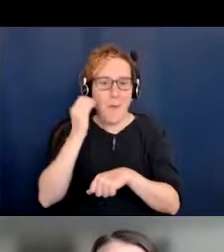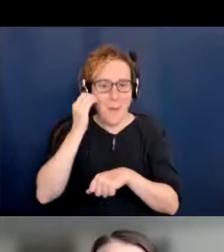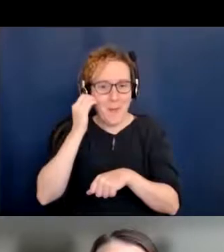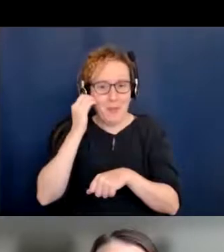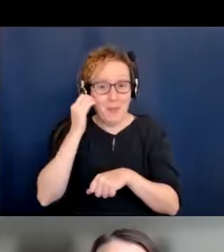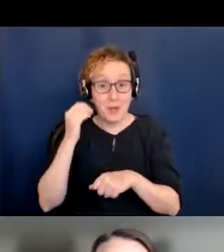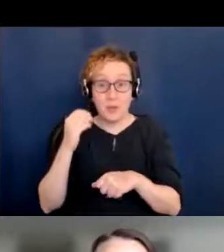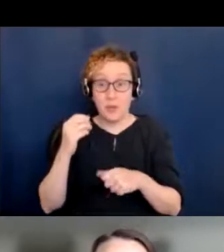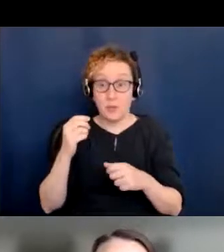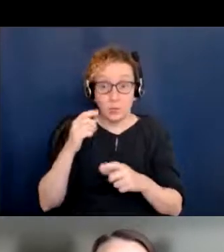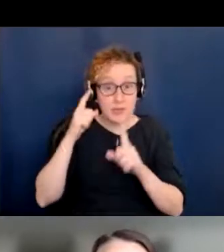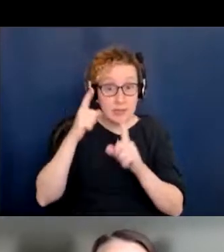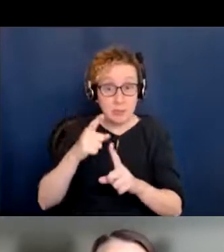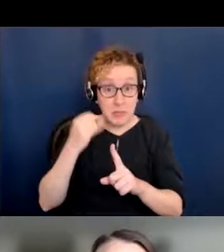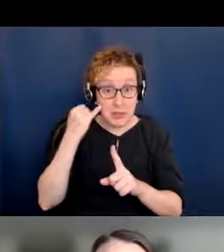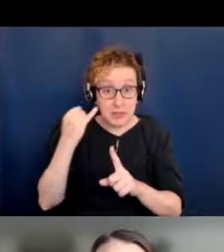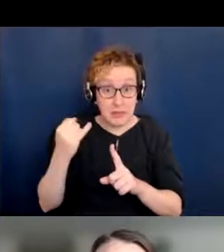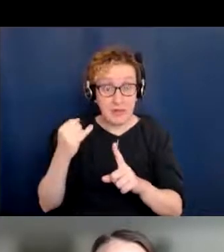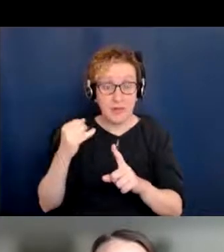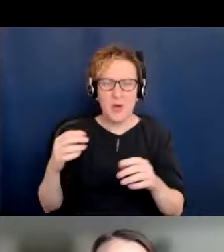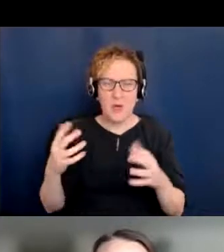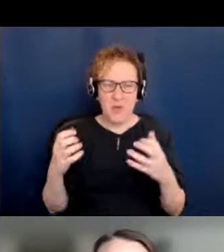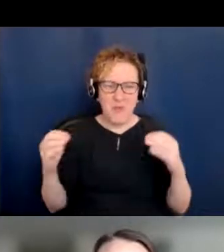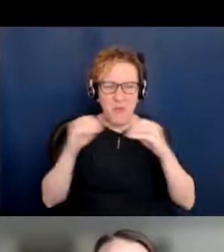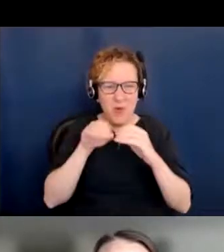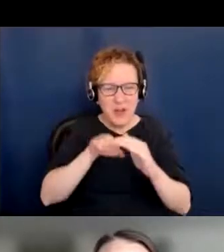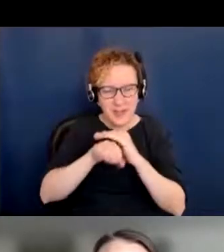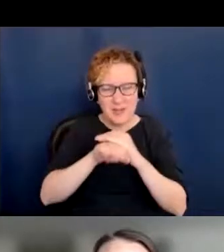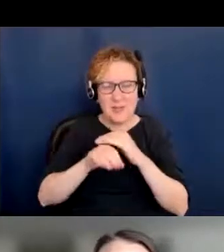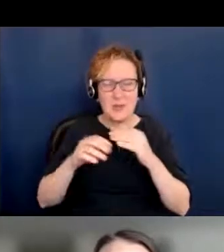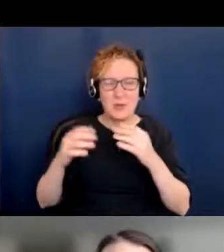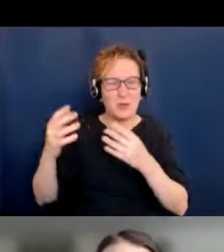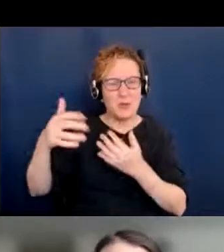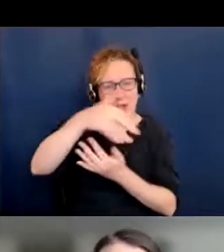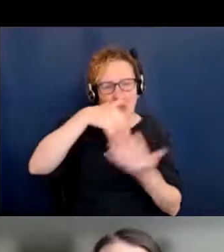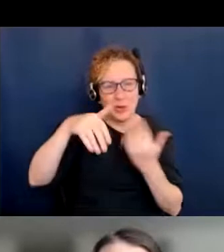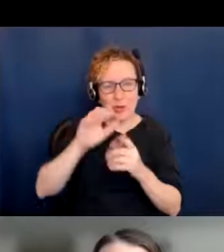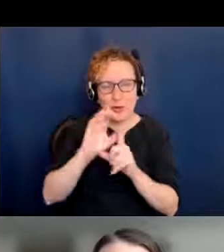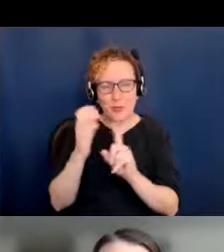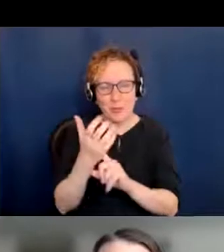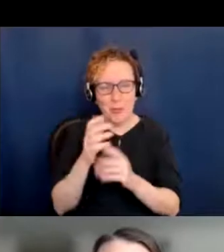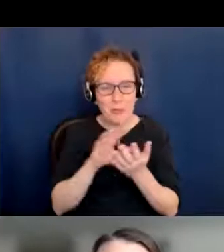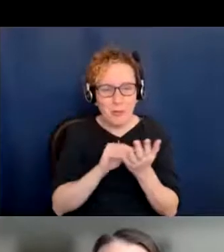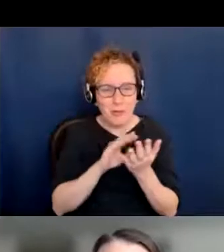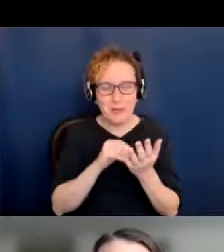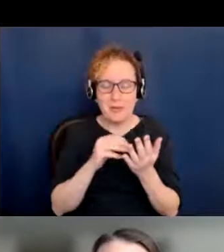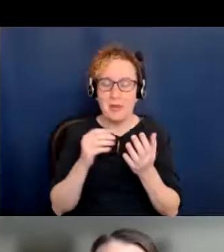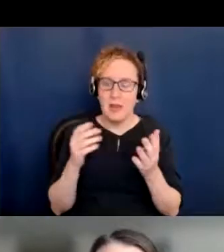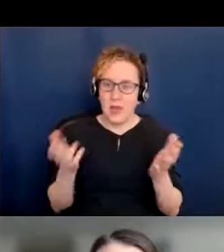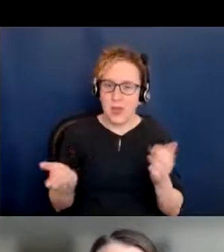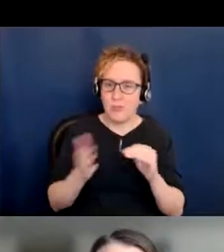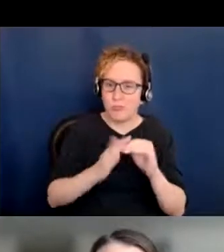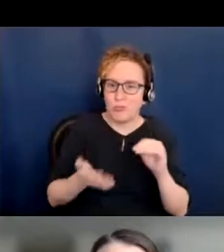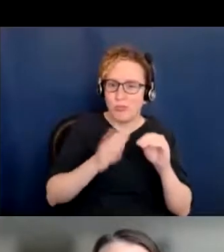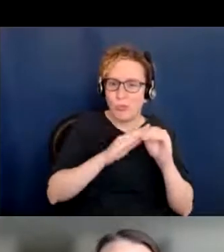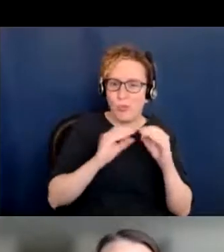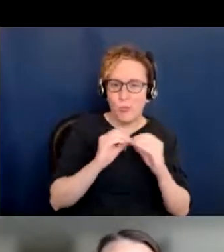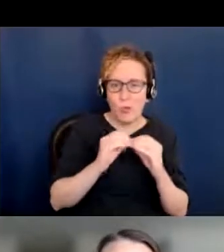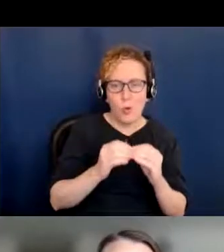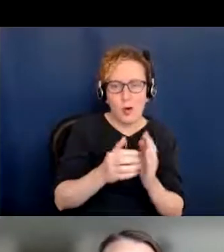more access to intercultural learning and growing intercultural competence for those who cannot study